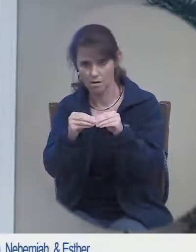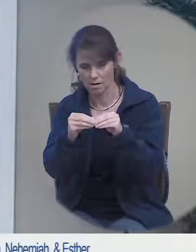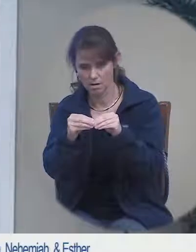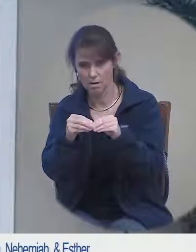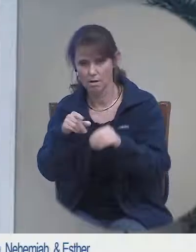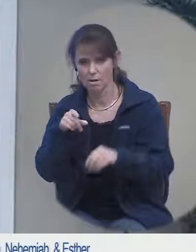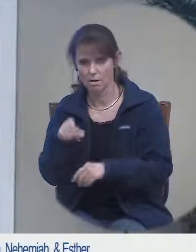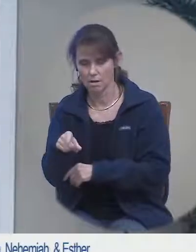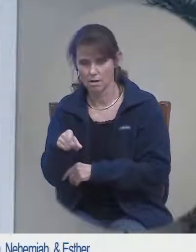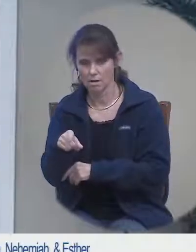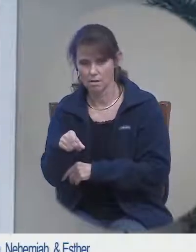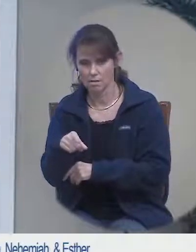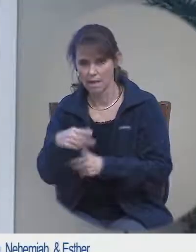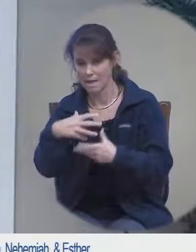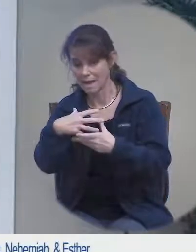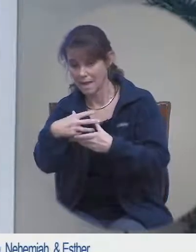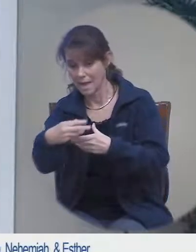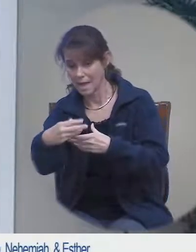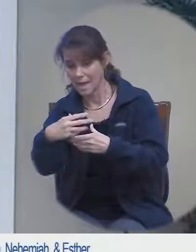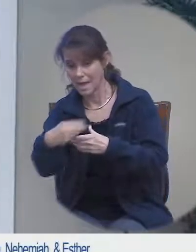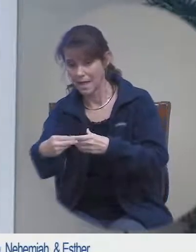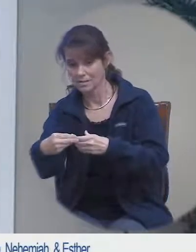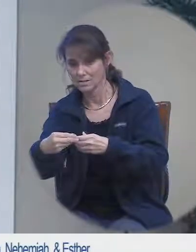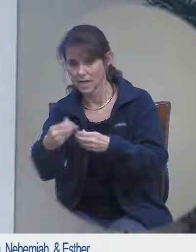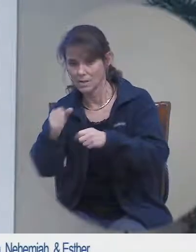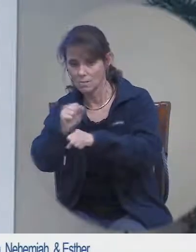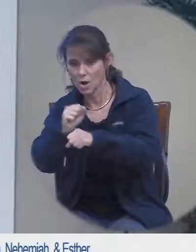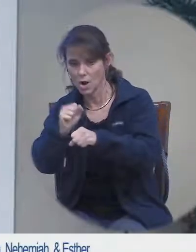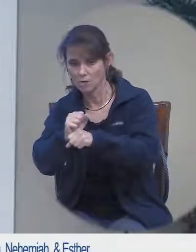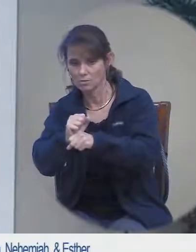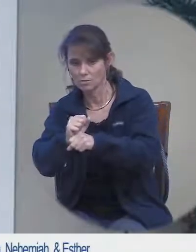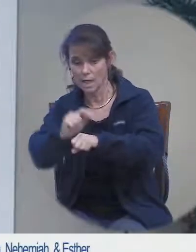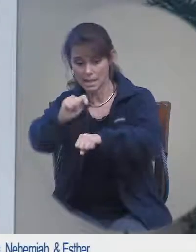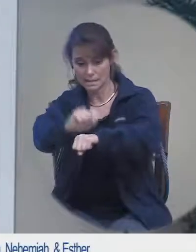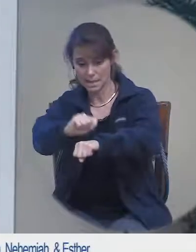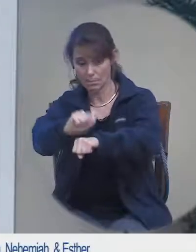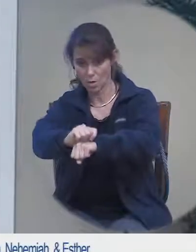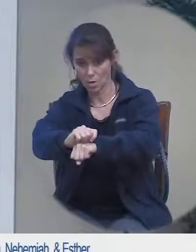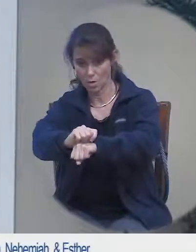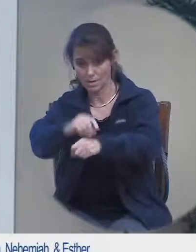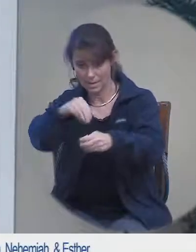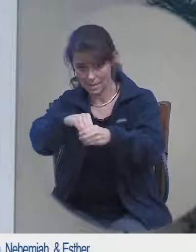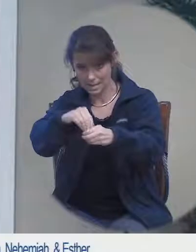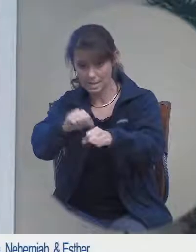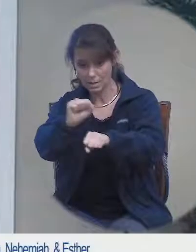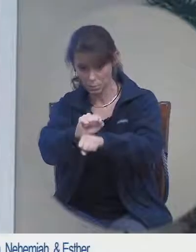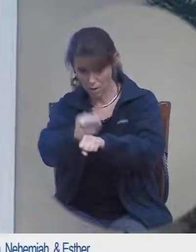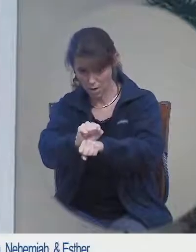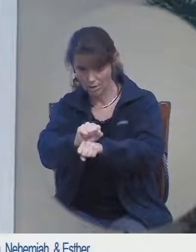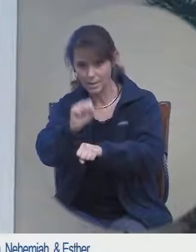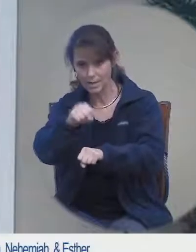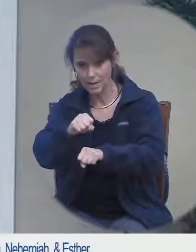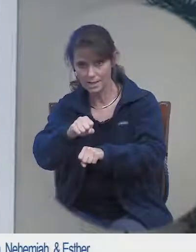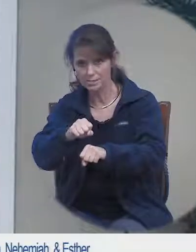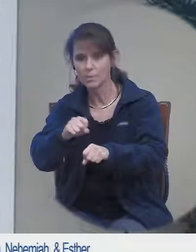the outside work of the house of God. There were Levites who was custodians of the